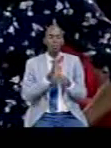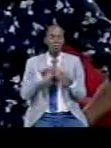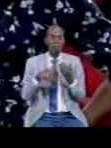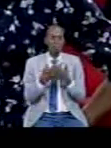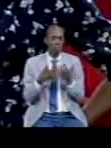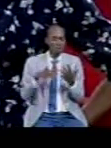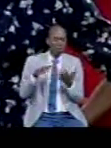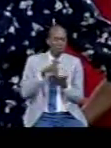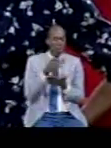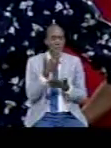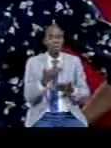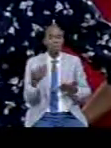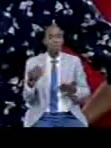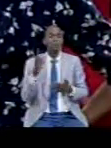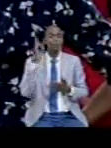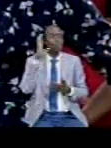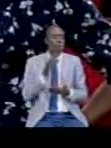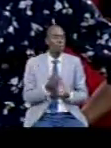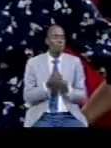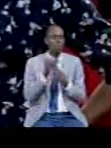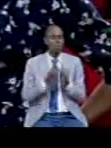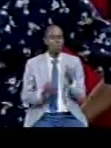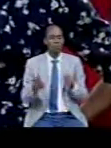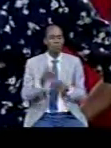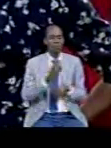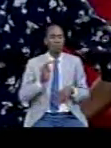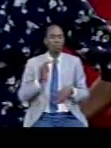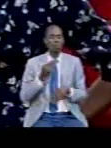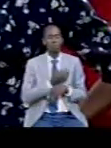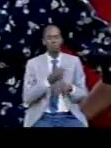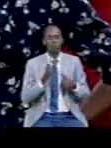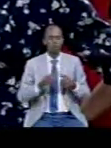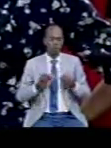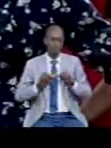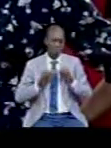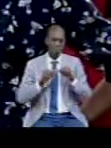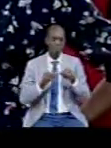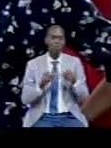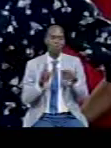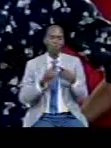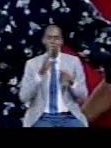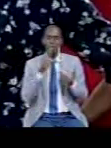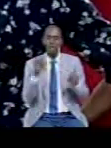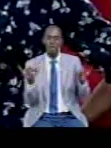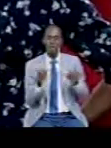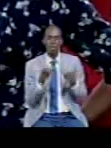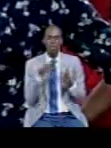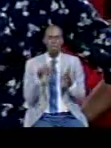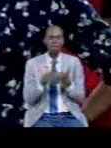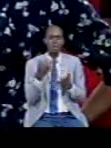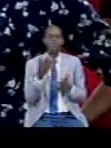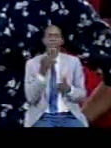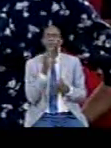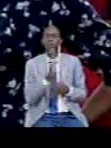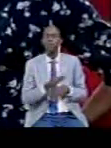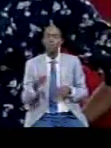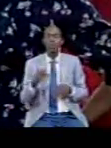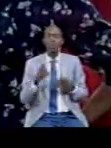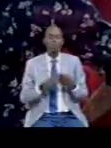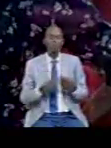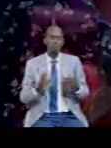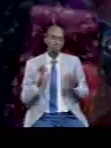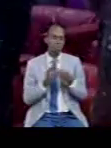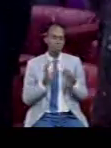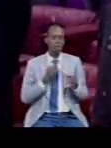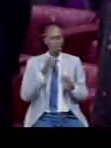things, you will help every one of us to remain, to be like them, and to confess our faith without fear